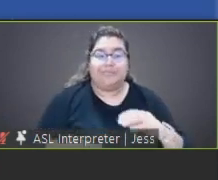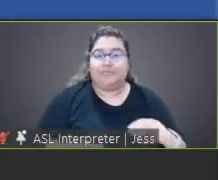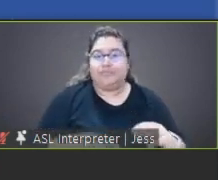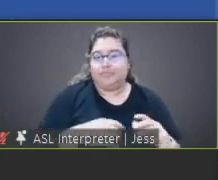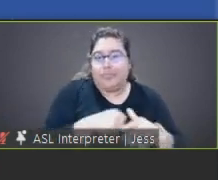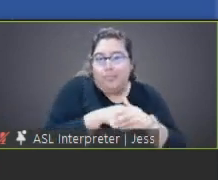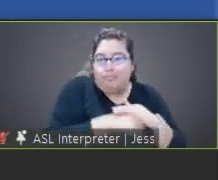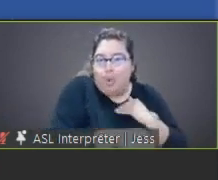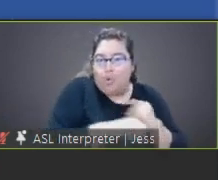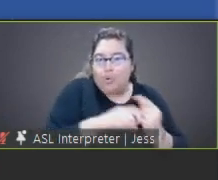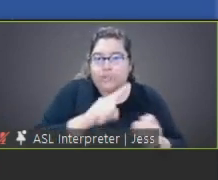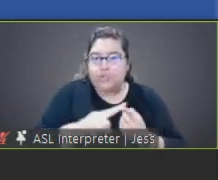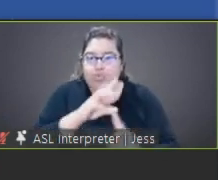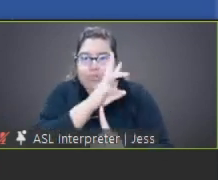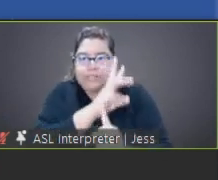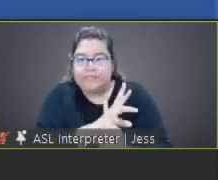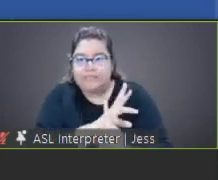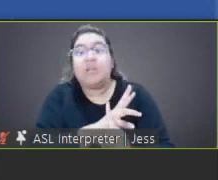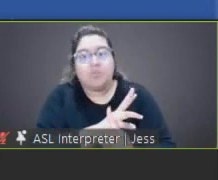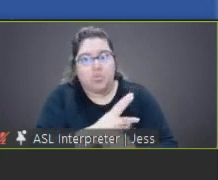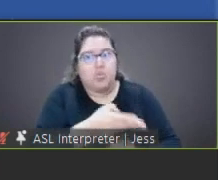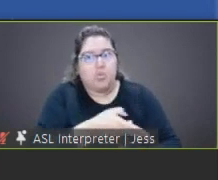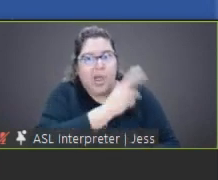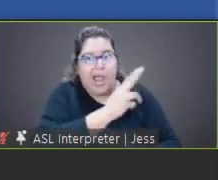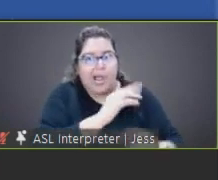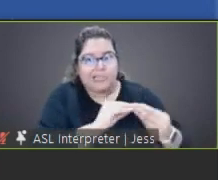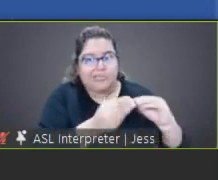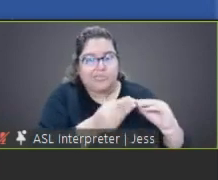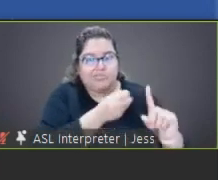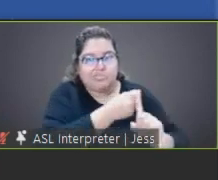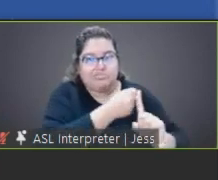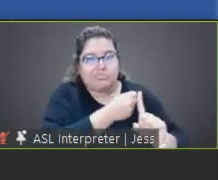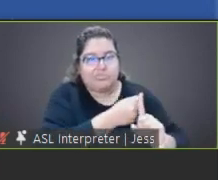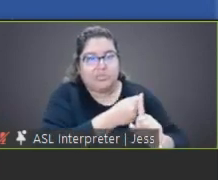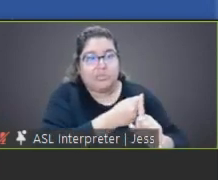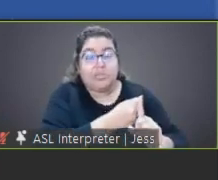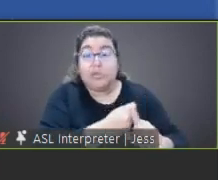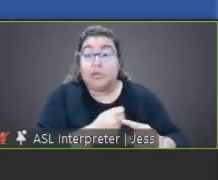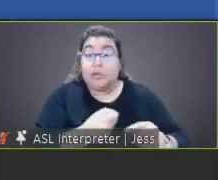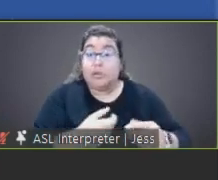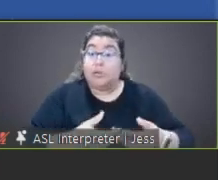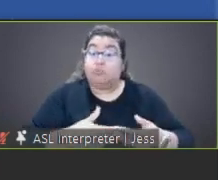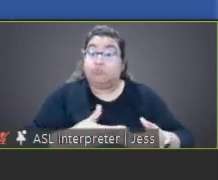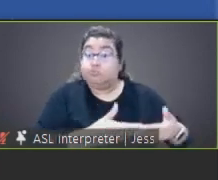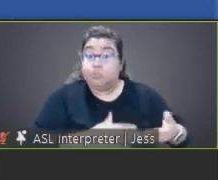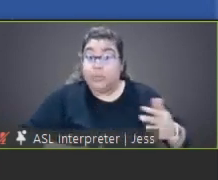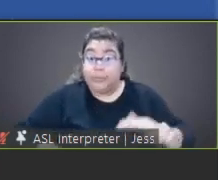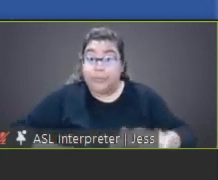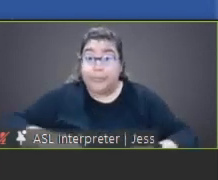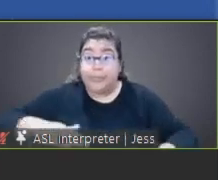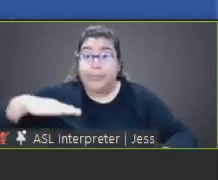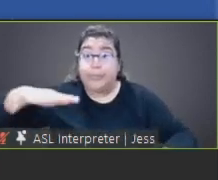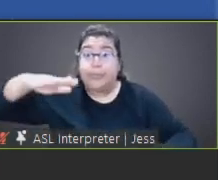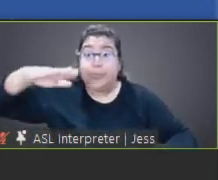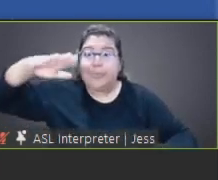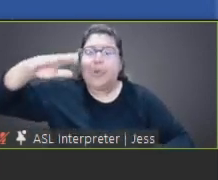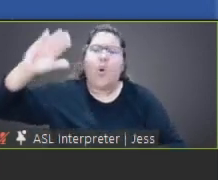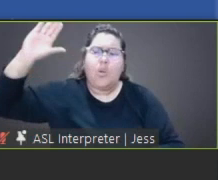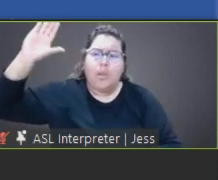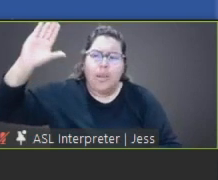rate. And then as children get older, you'll see that those hospitalization rates decrease from our youngest to our oldest